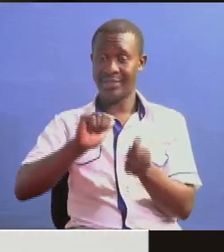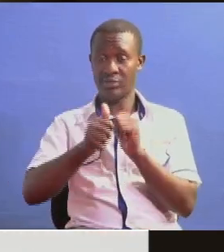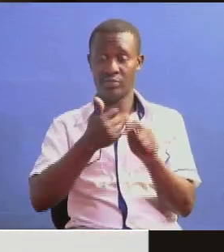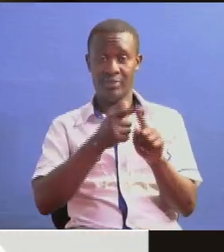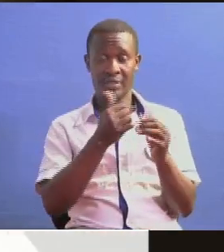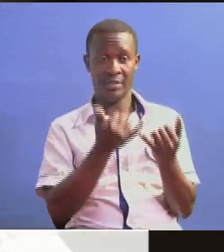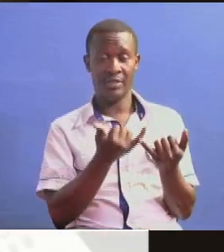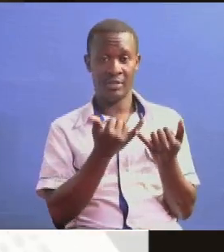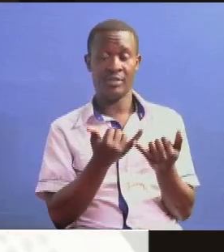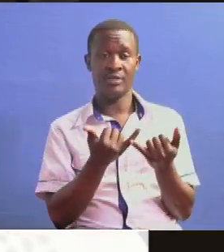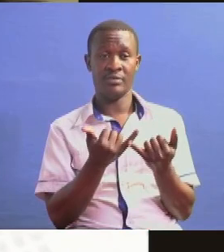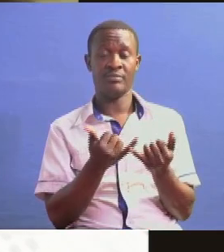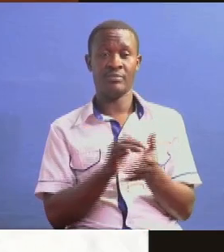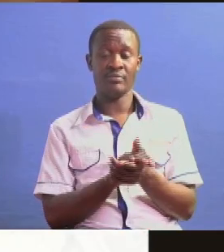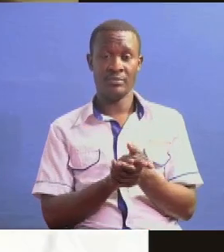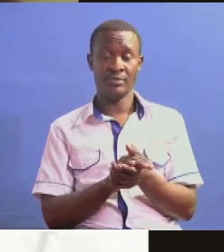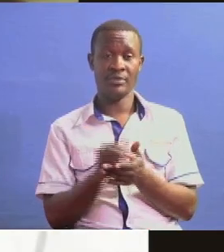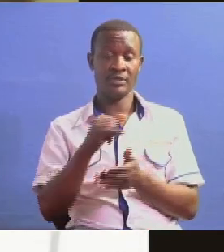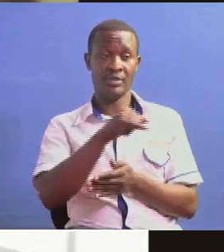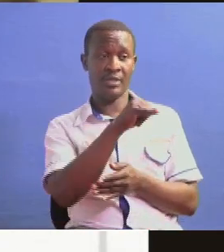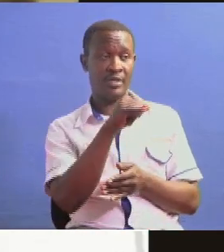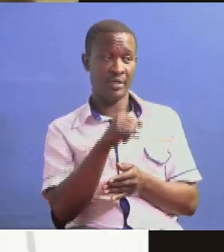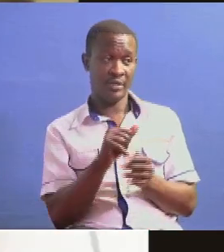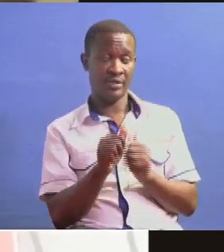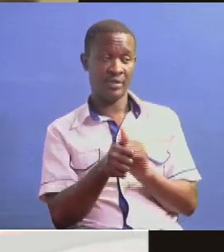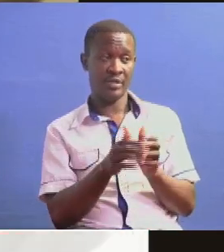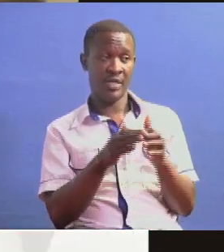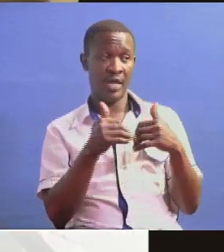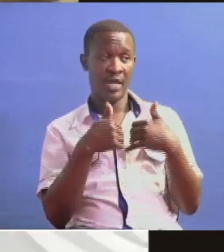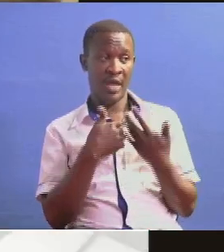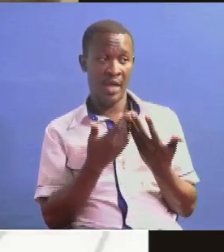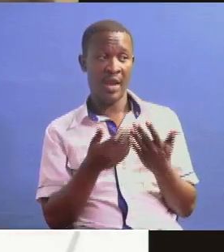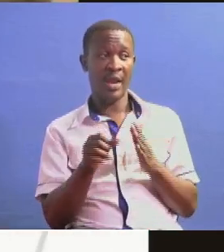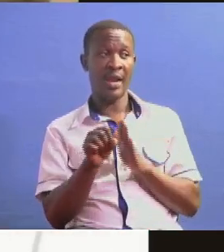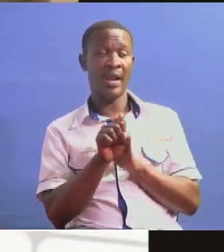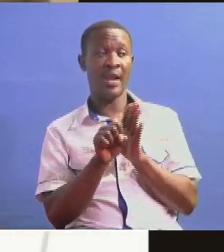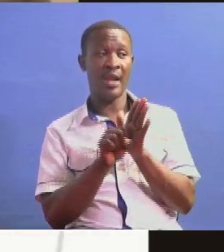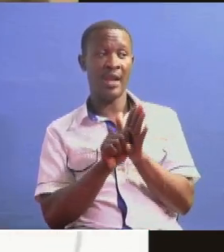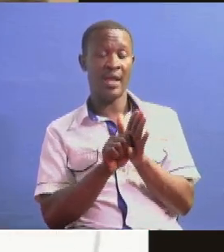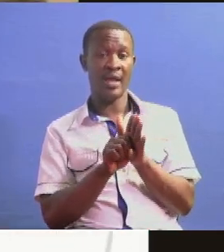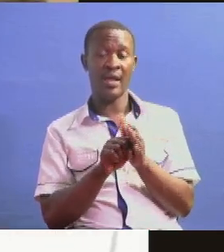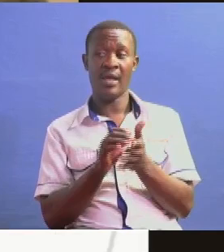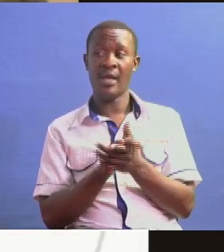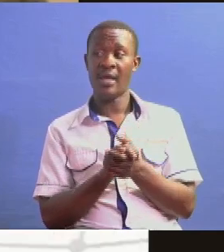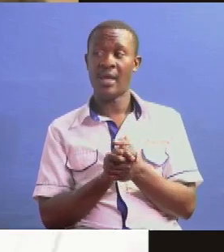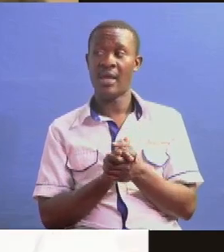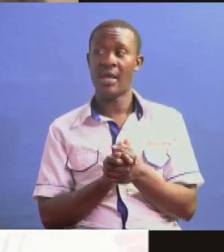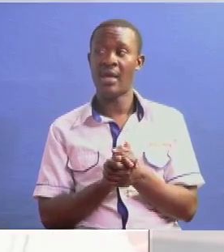But now, the arts and sports comprises subject is... Doc,